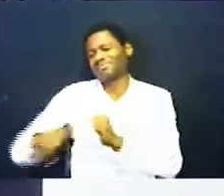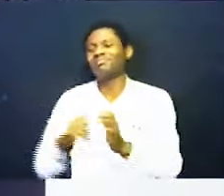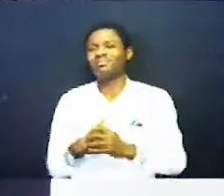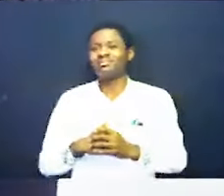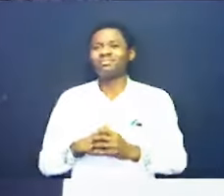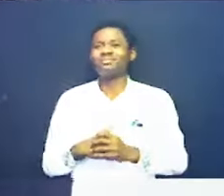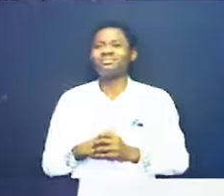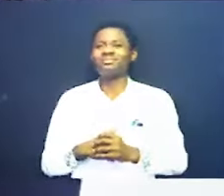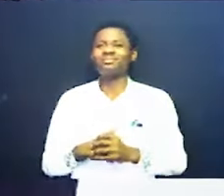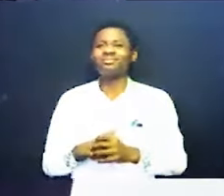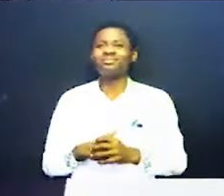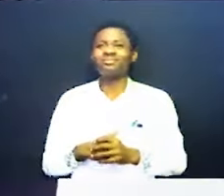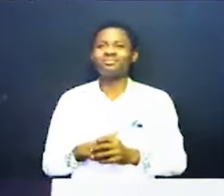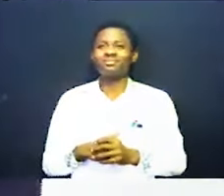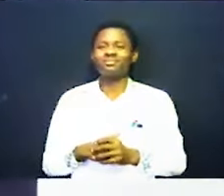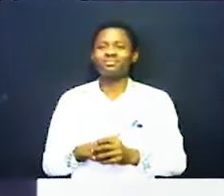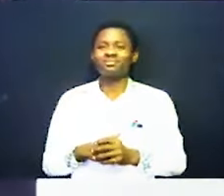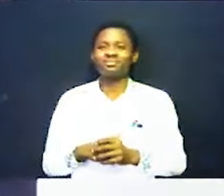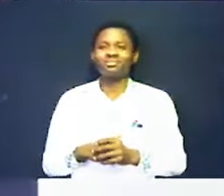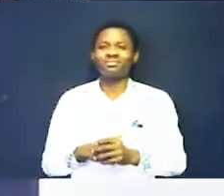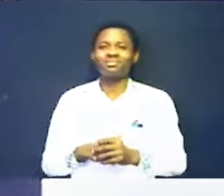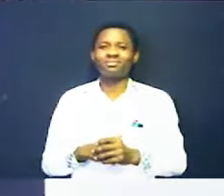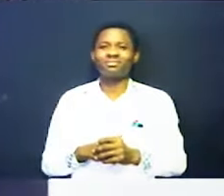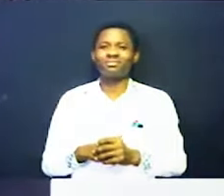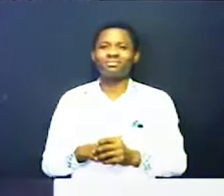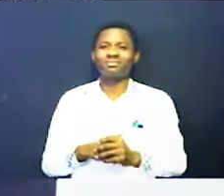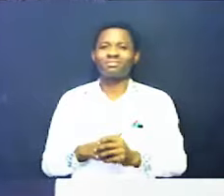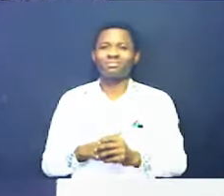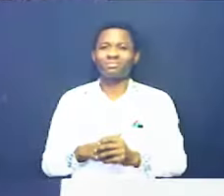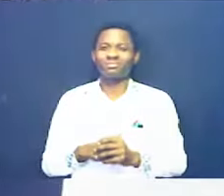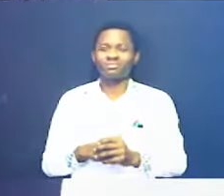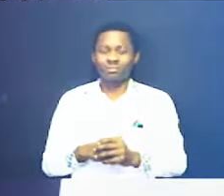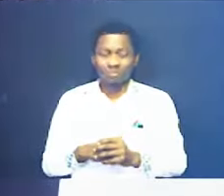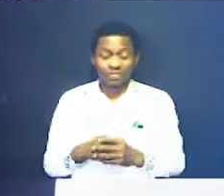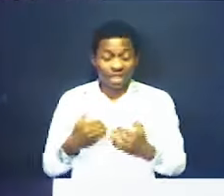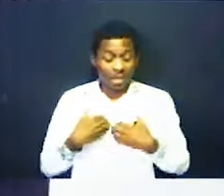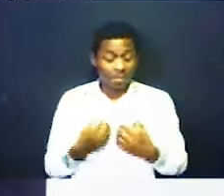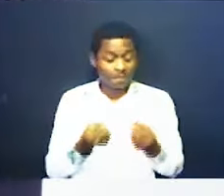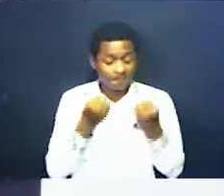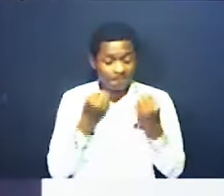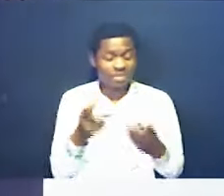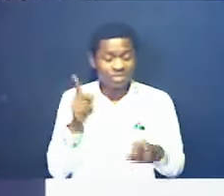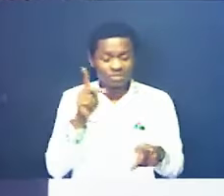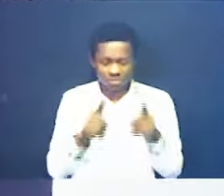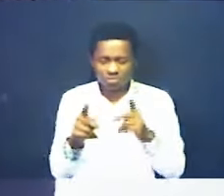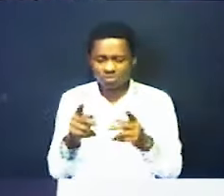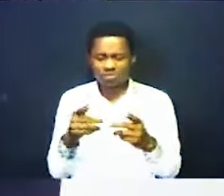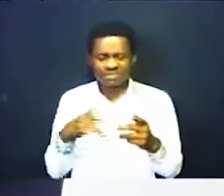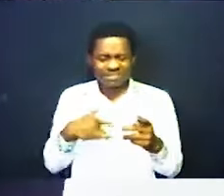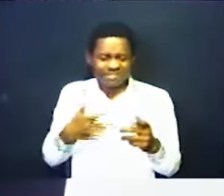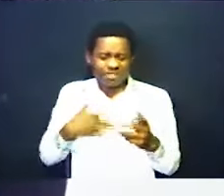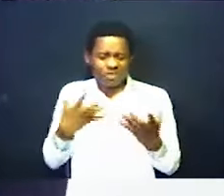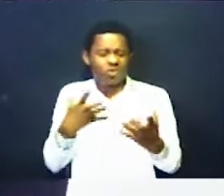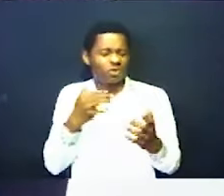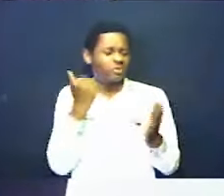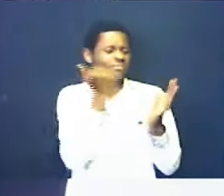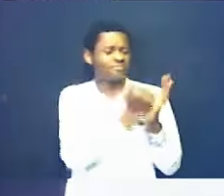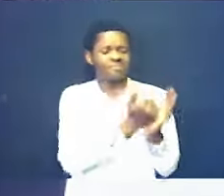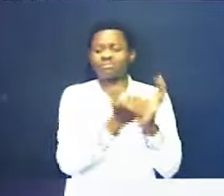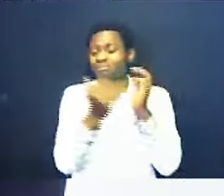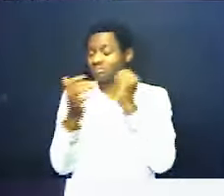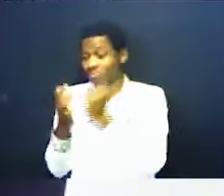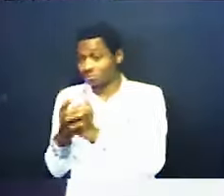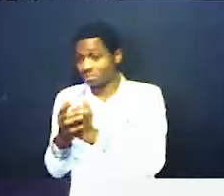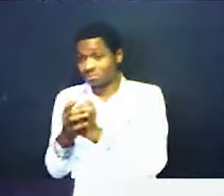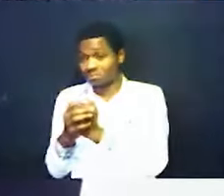ni mumsa. See, many people who desire to be crucified, you crucify. When you crucify, doesn't mean you